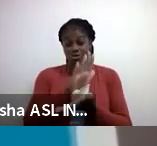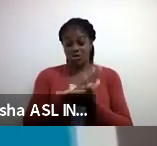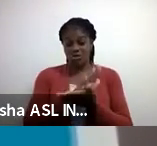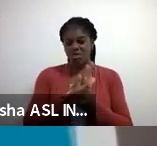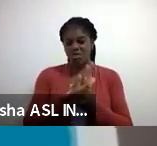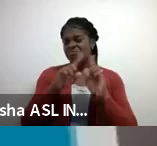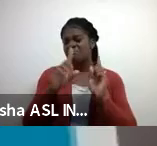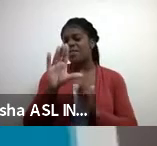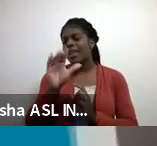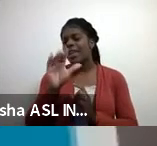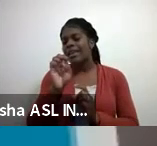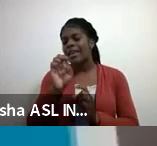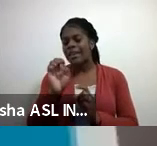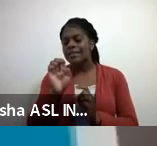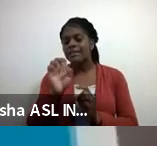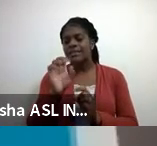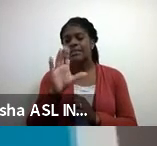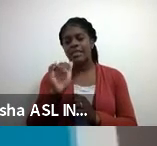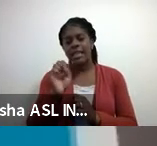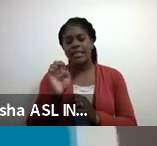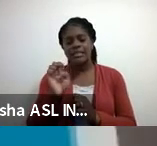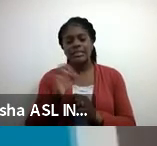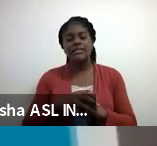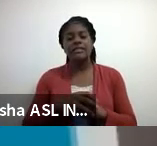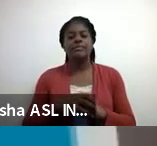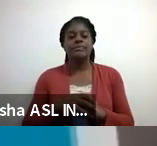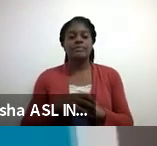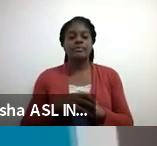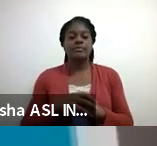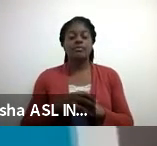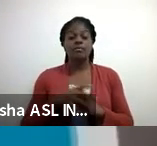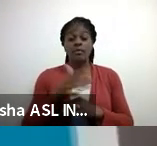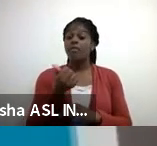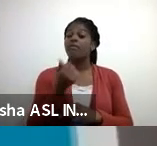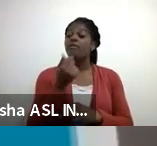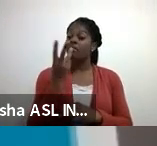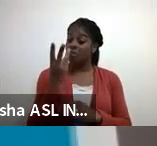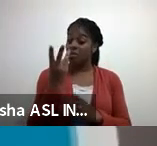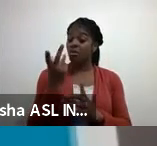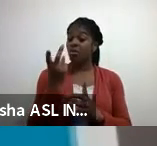cases. And so on a few occasions,